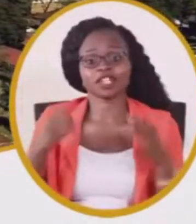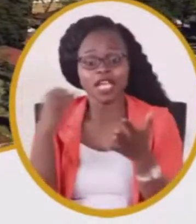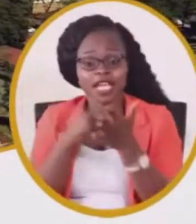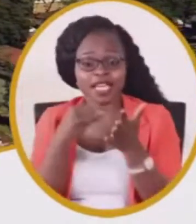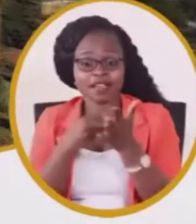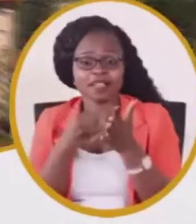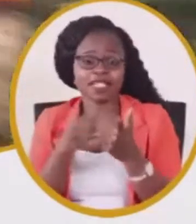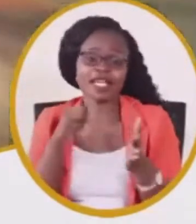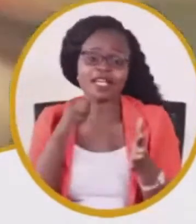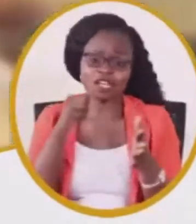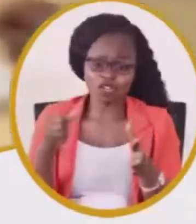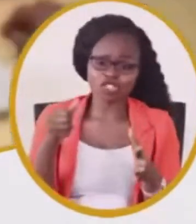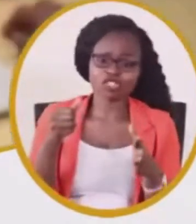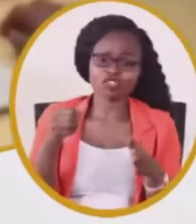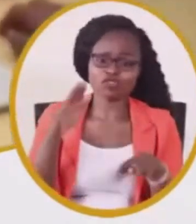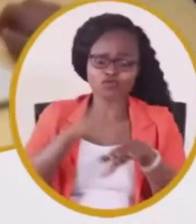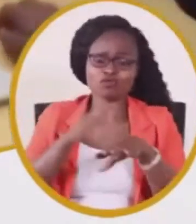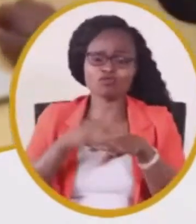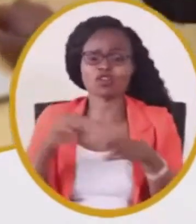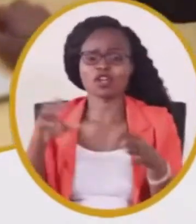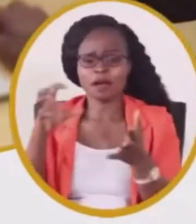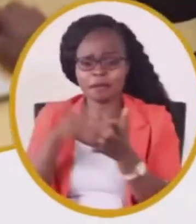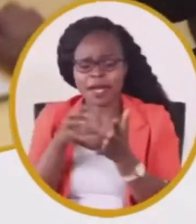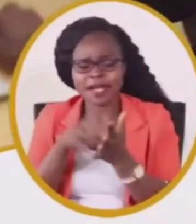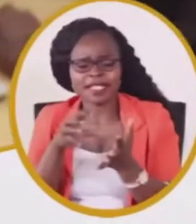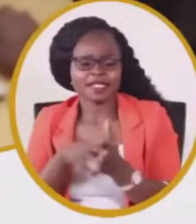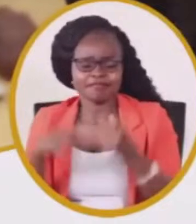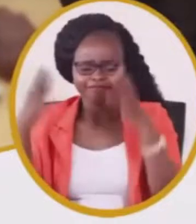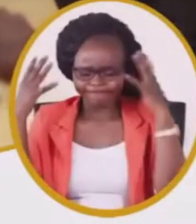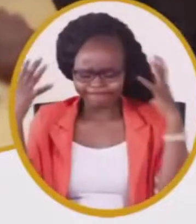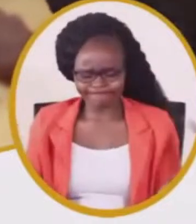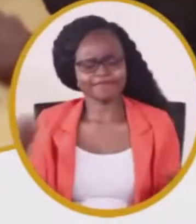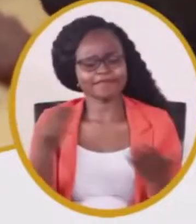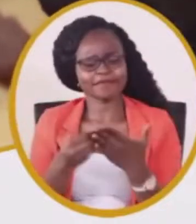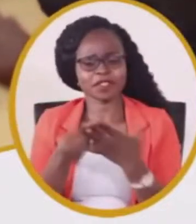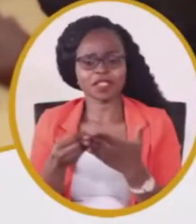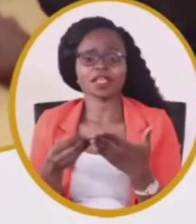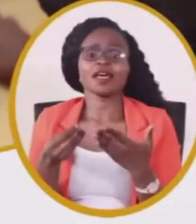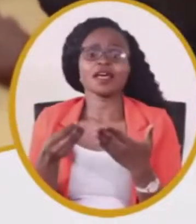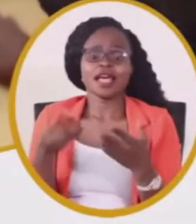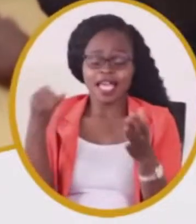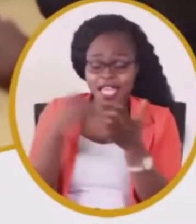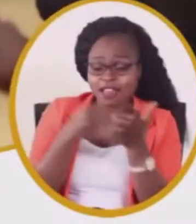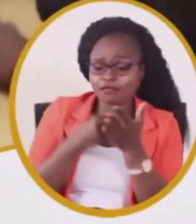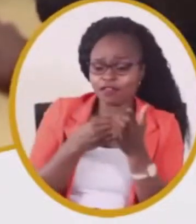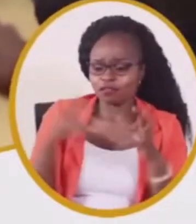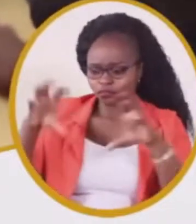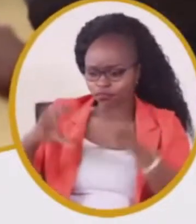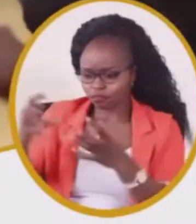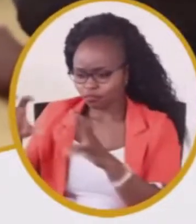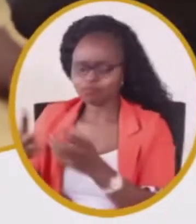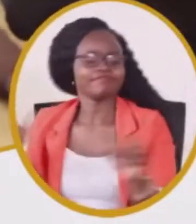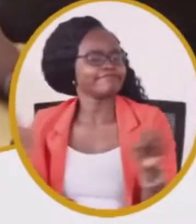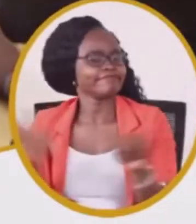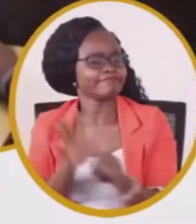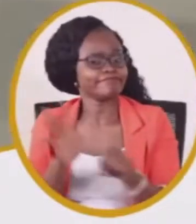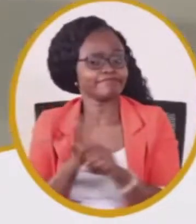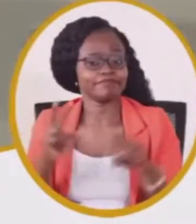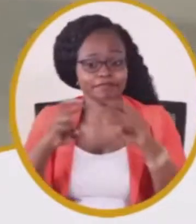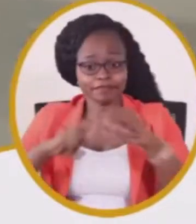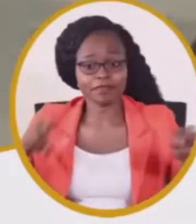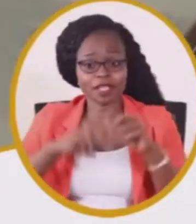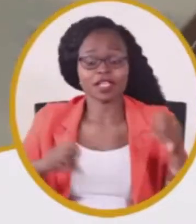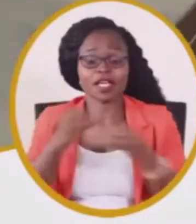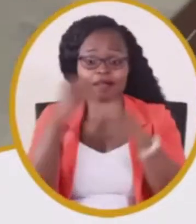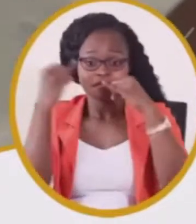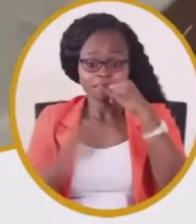including contested matters, cases with large volumes of evidence and involving multiple parties, will be investigated and